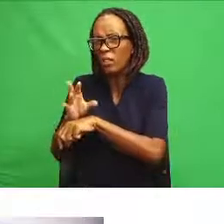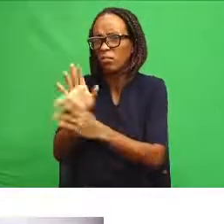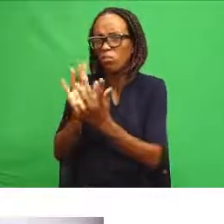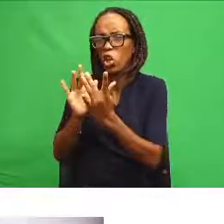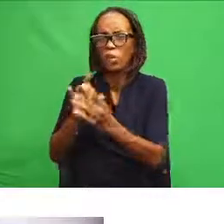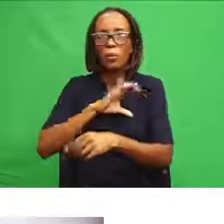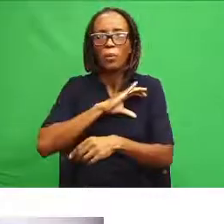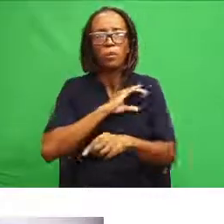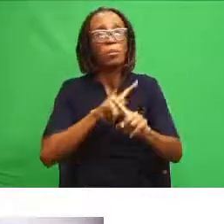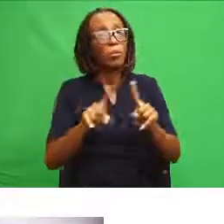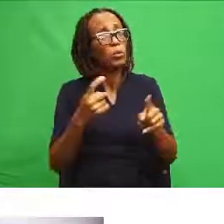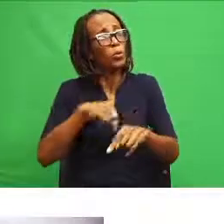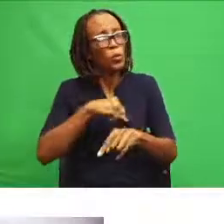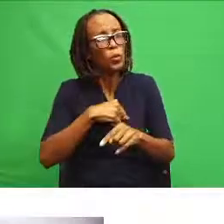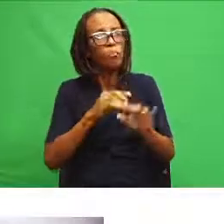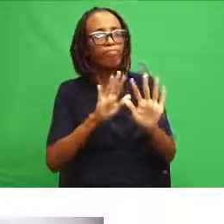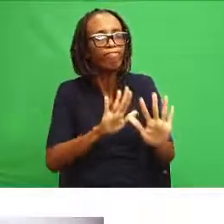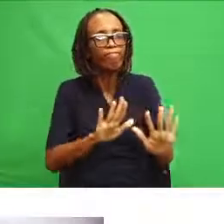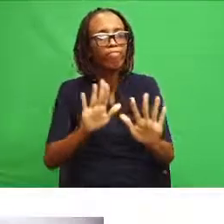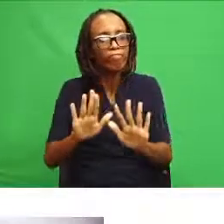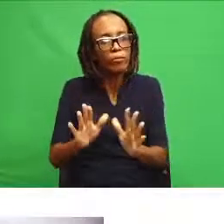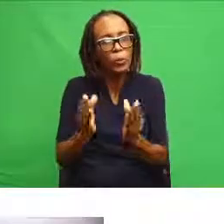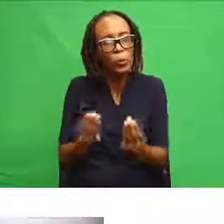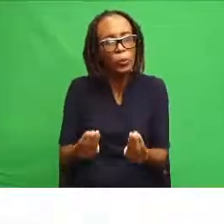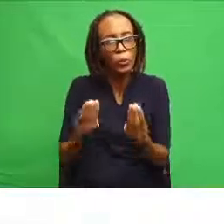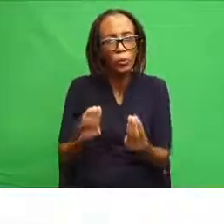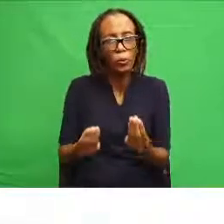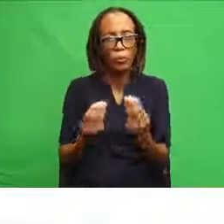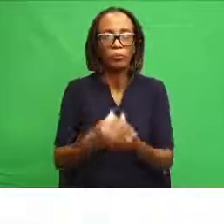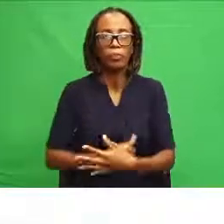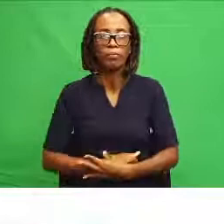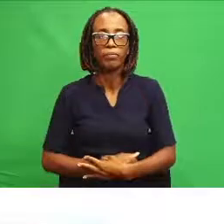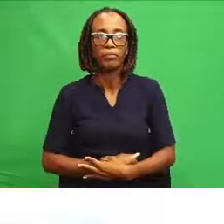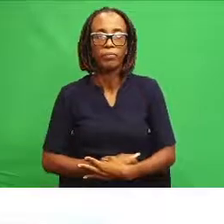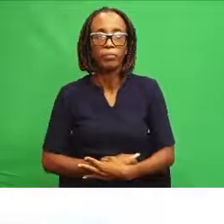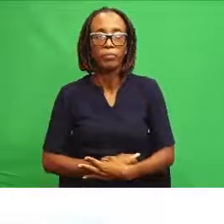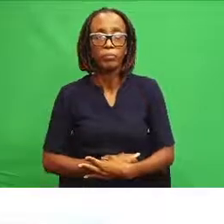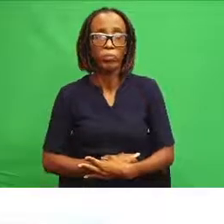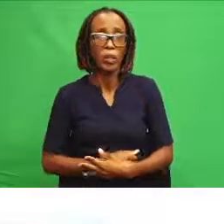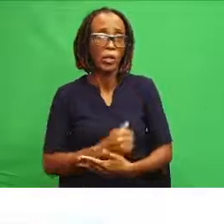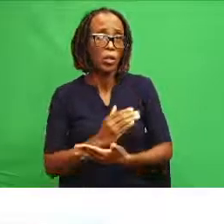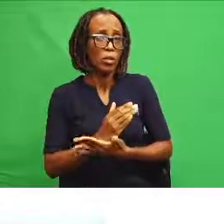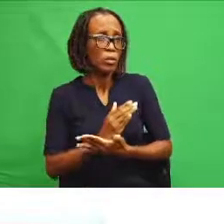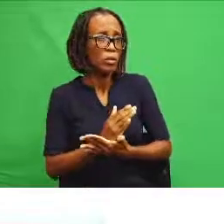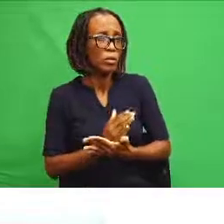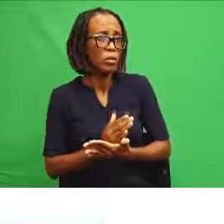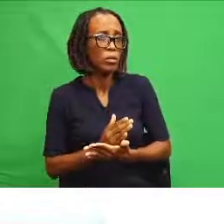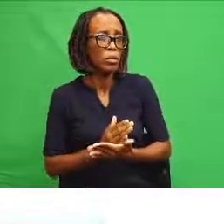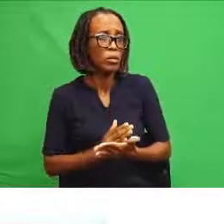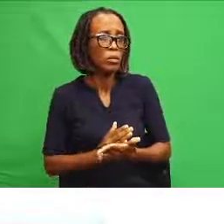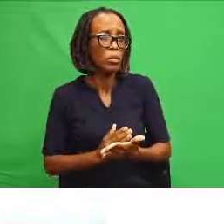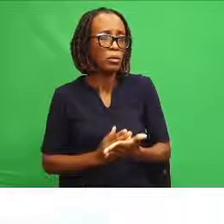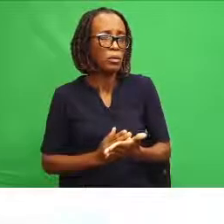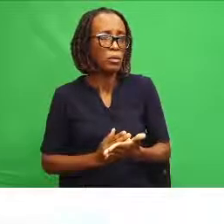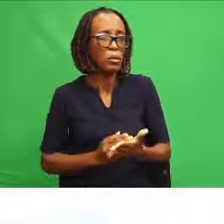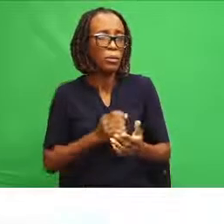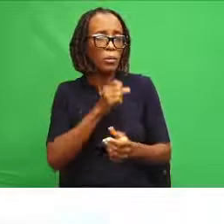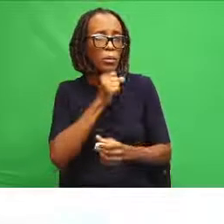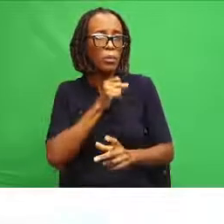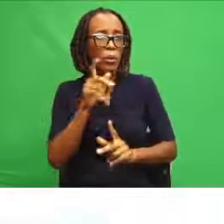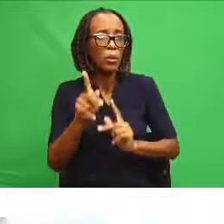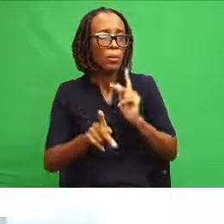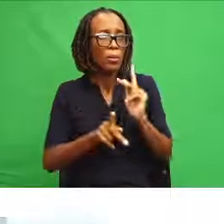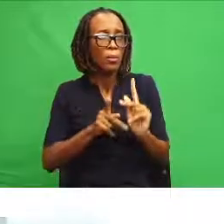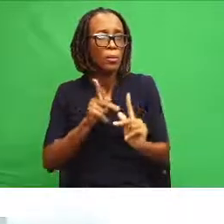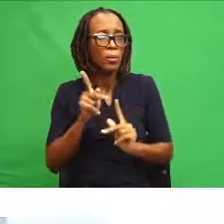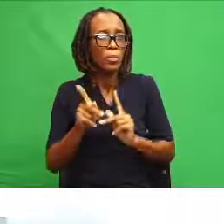it very sensitively, and we counsel them accordingly. So once again, the person who is being abused, the elderly, who